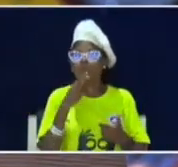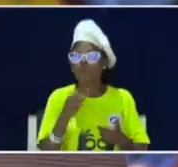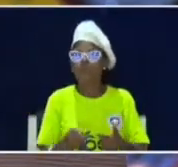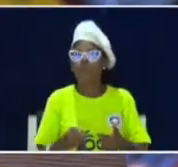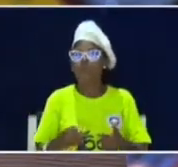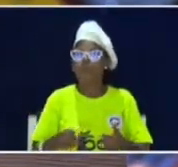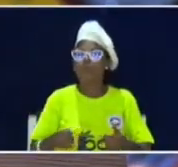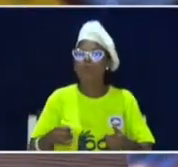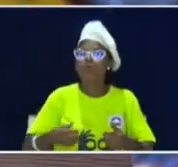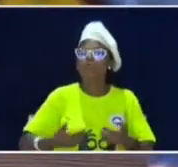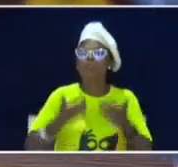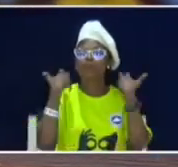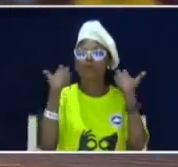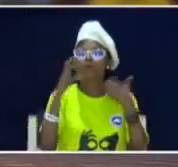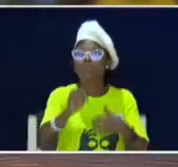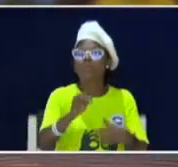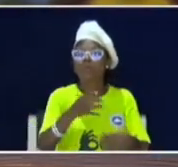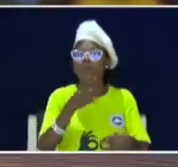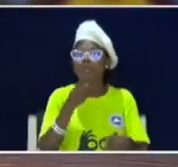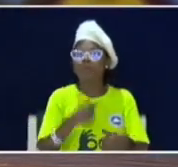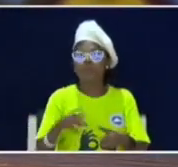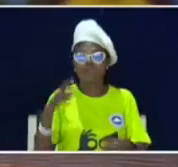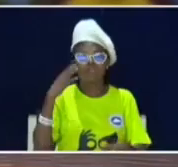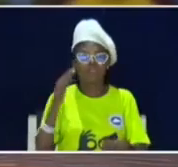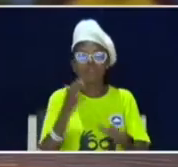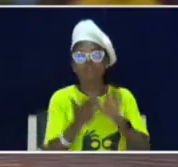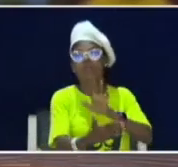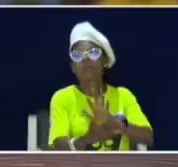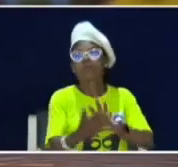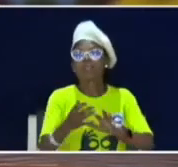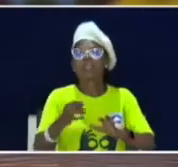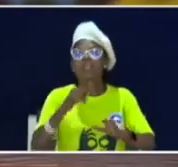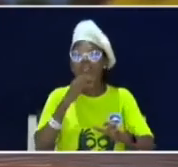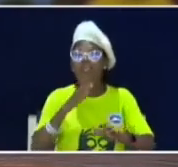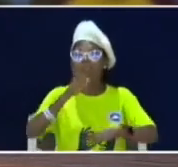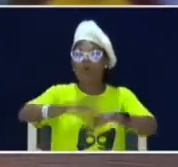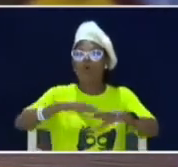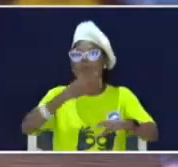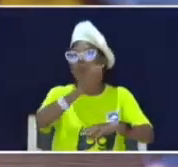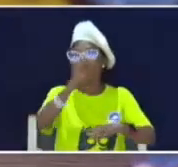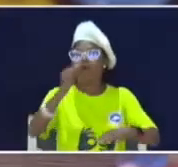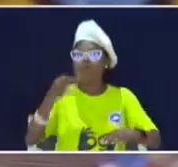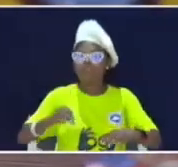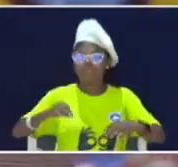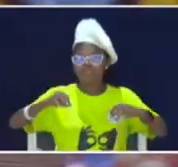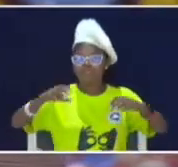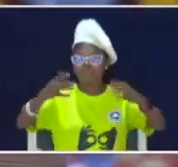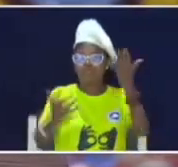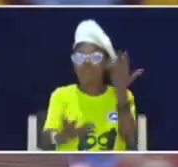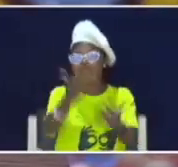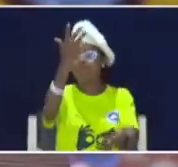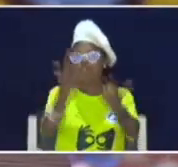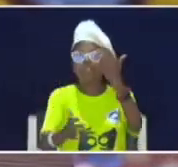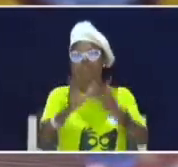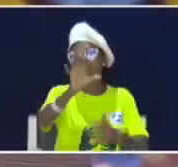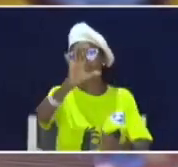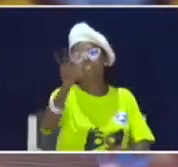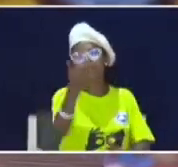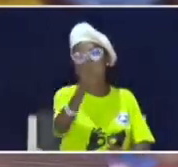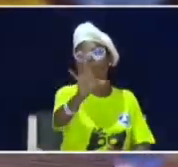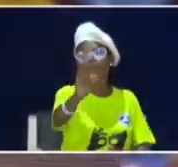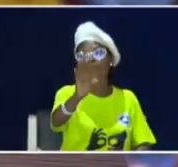wing. He said the first 50, Elijah called out fire and consumed them. He called upon the second 50, they went to